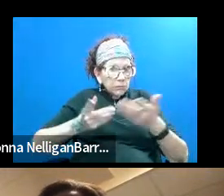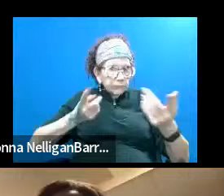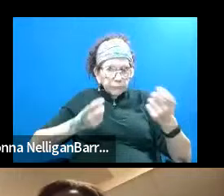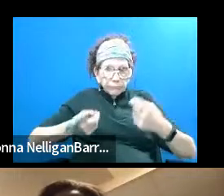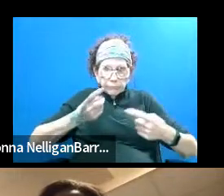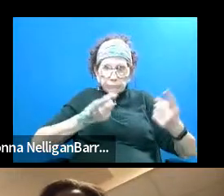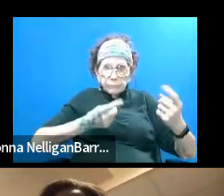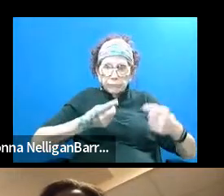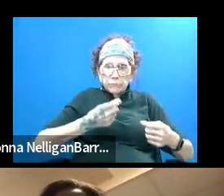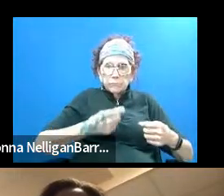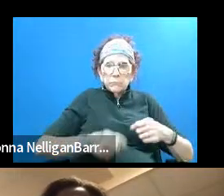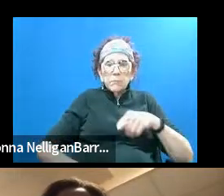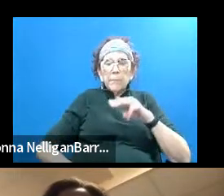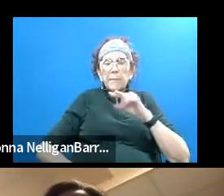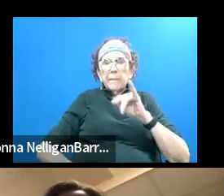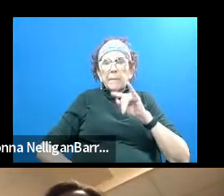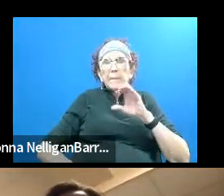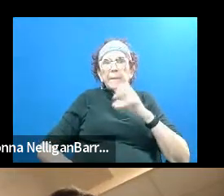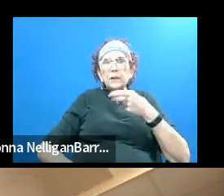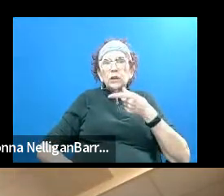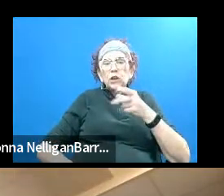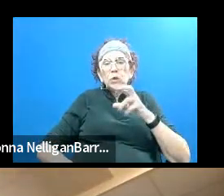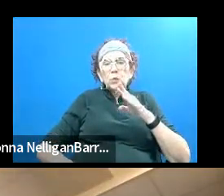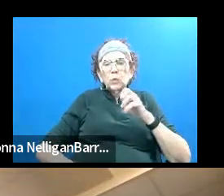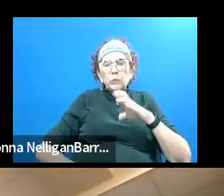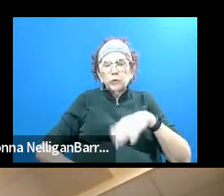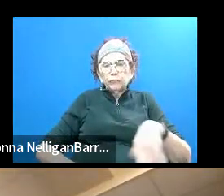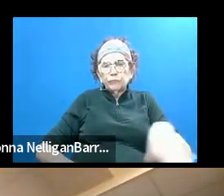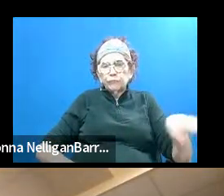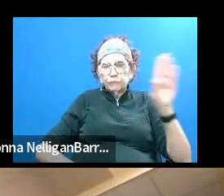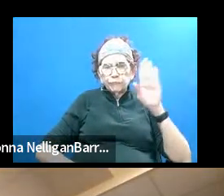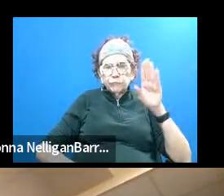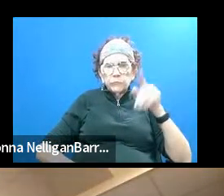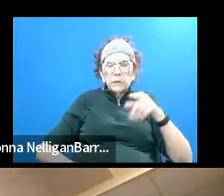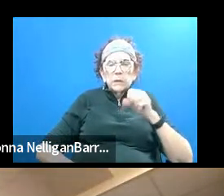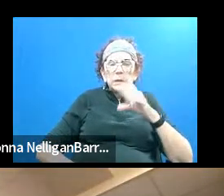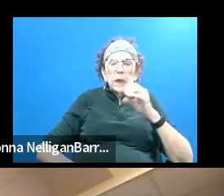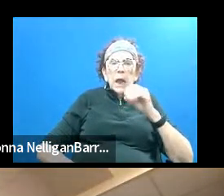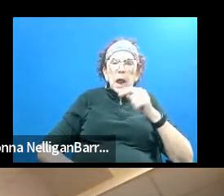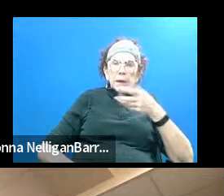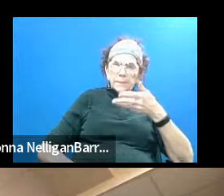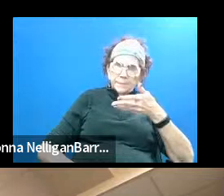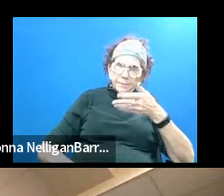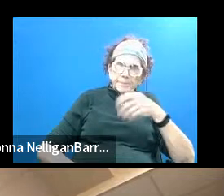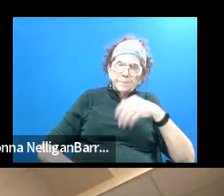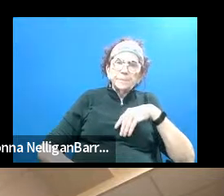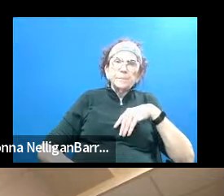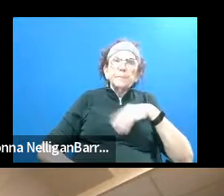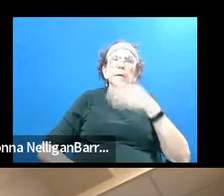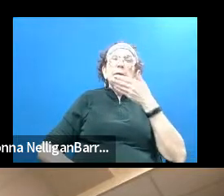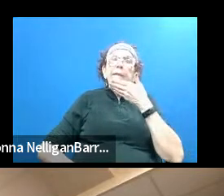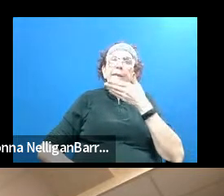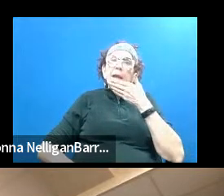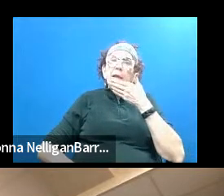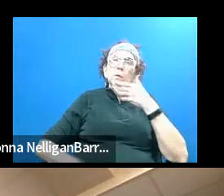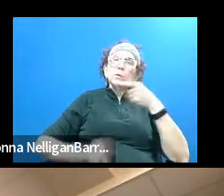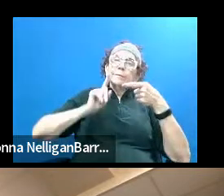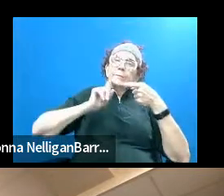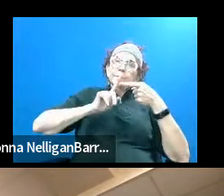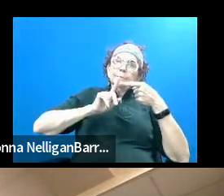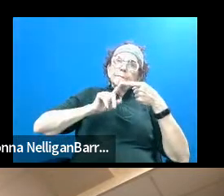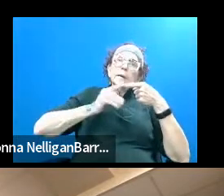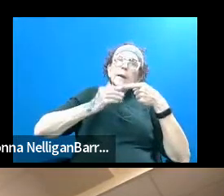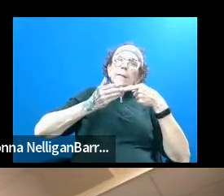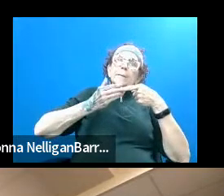Yes, yes, President Scott. Councilmember Gruber? Thank you. I have two questions, but before I ask them,